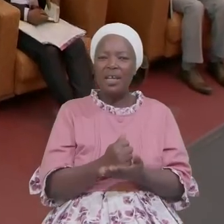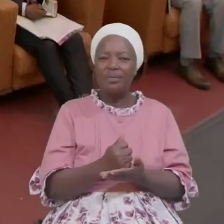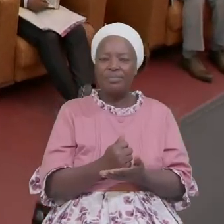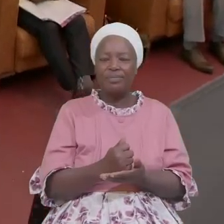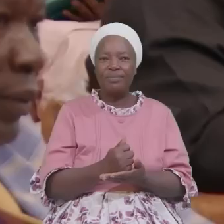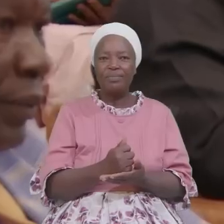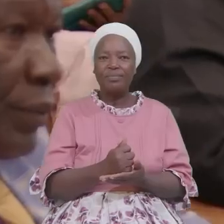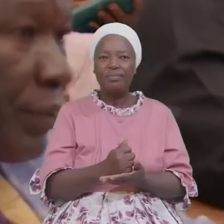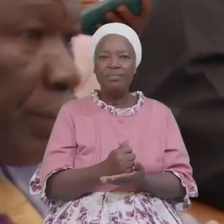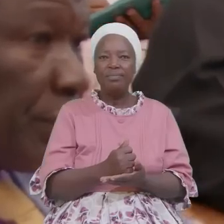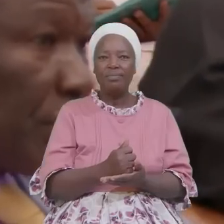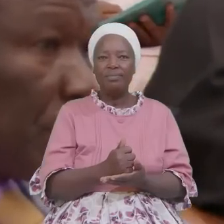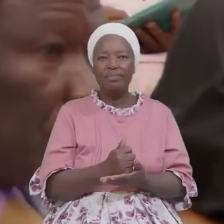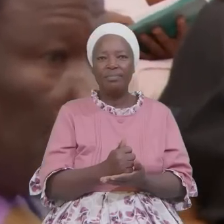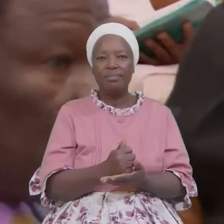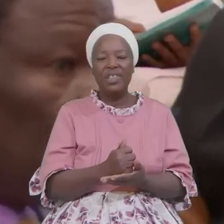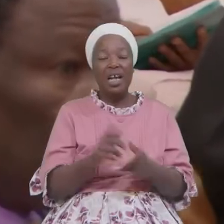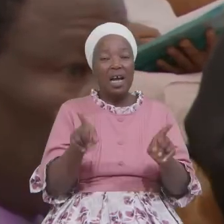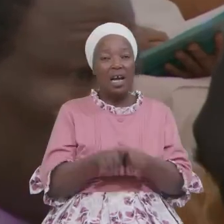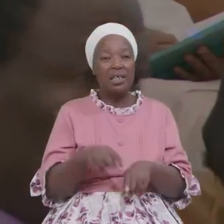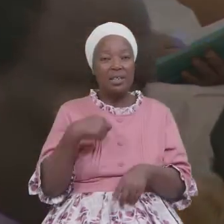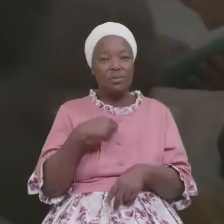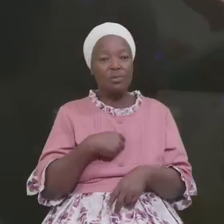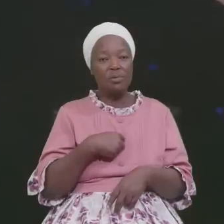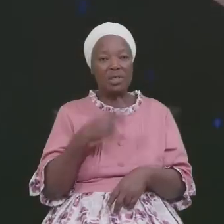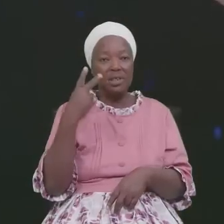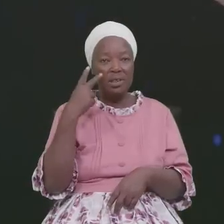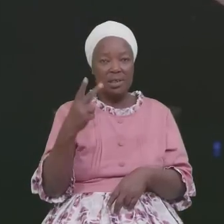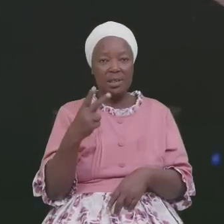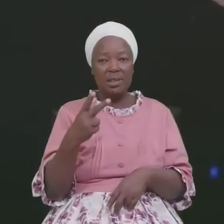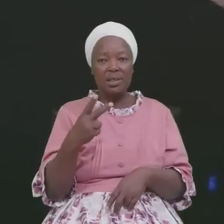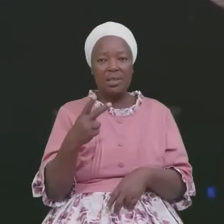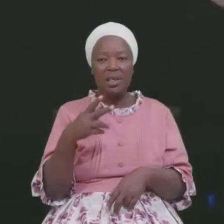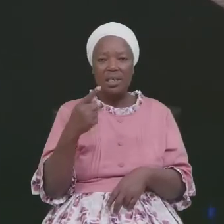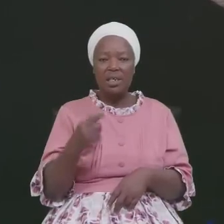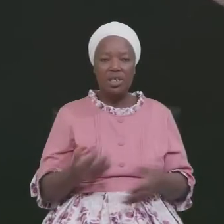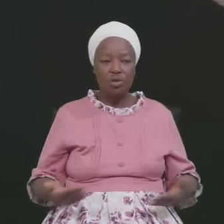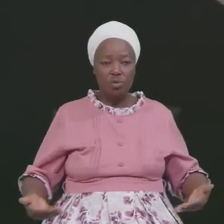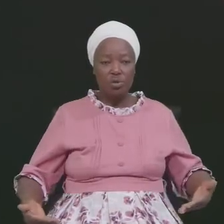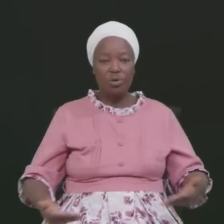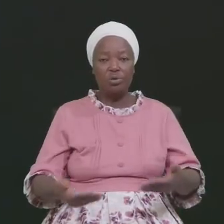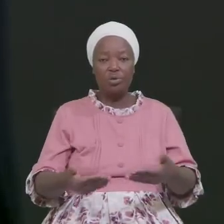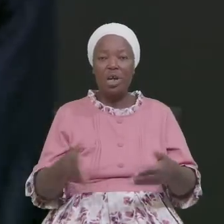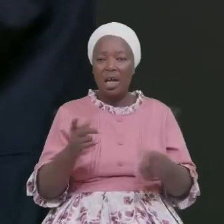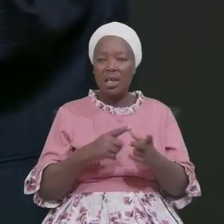Amen. As we look at the introduction, and we